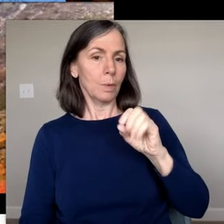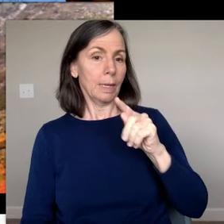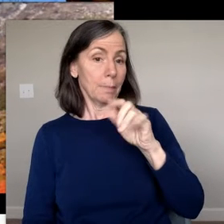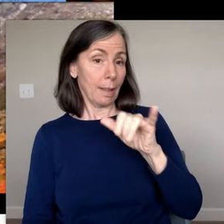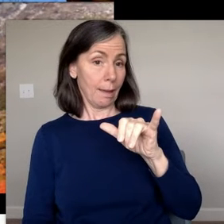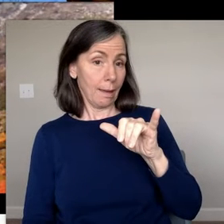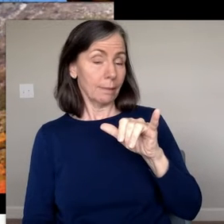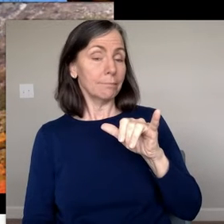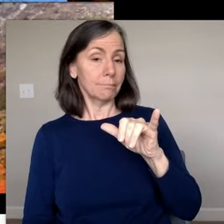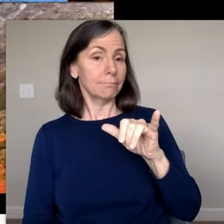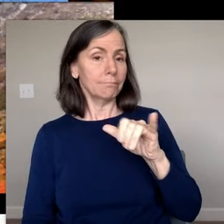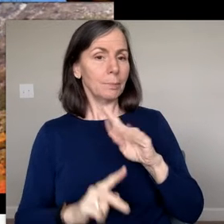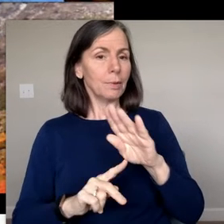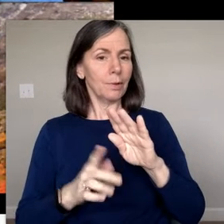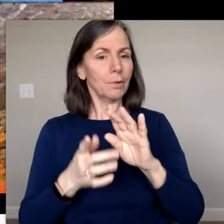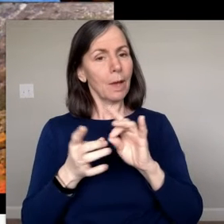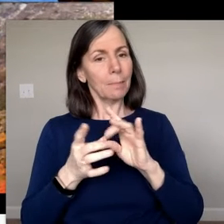reply.